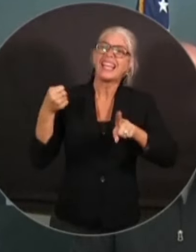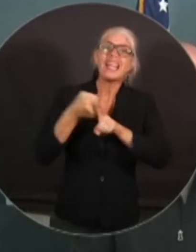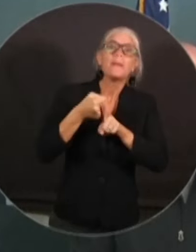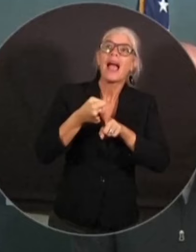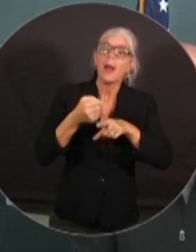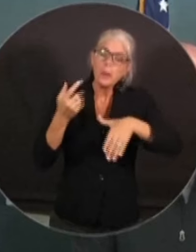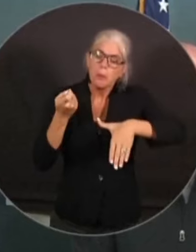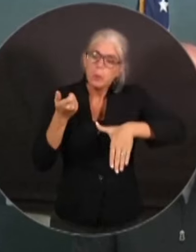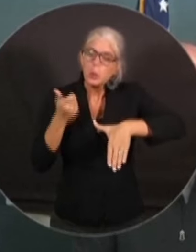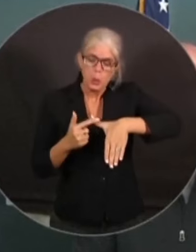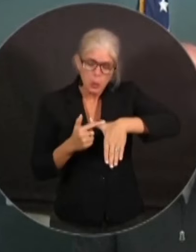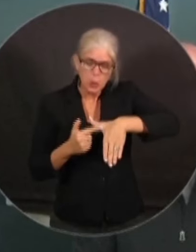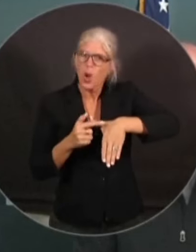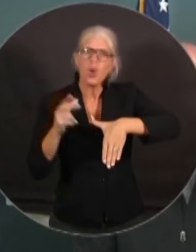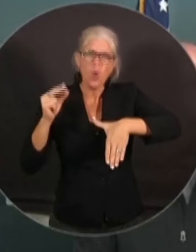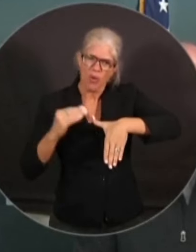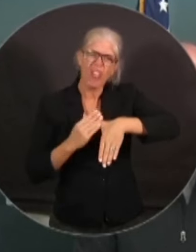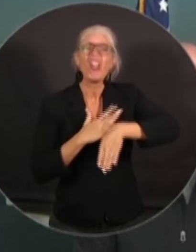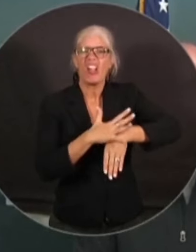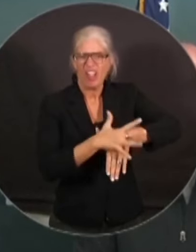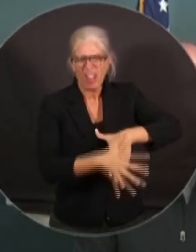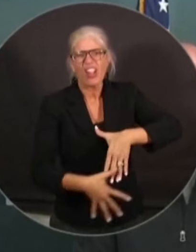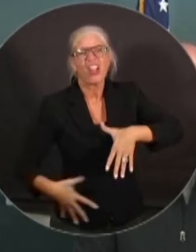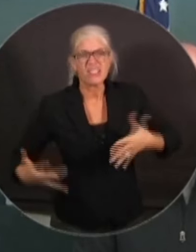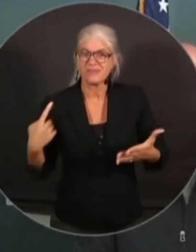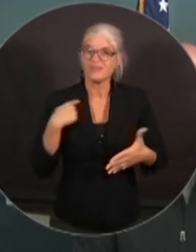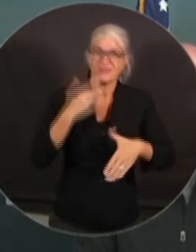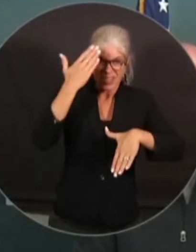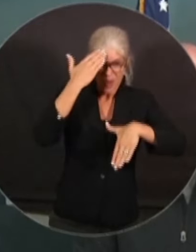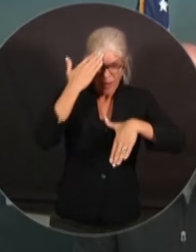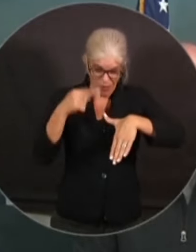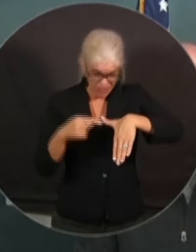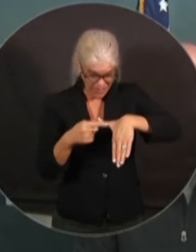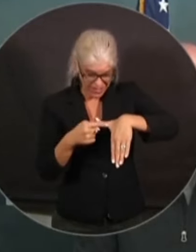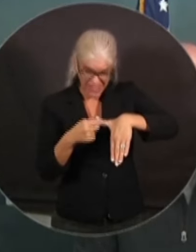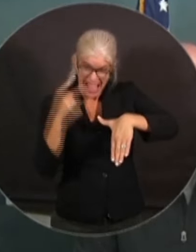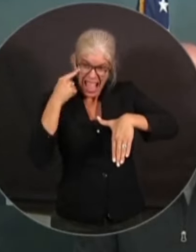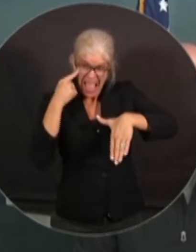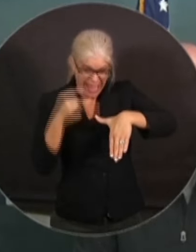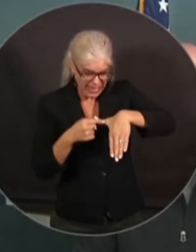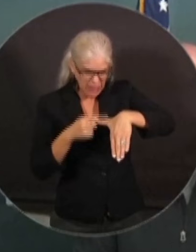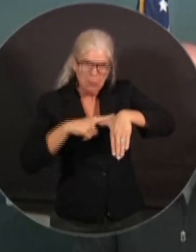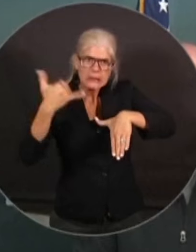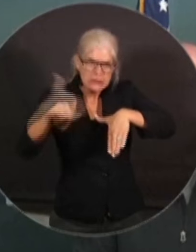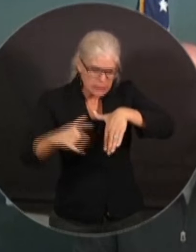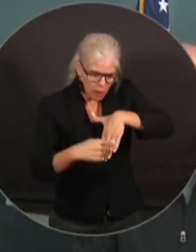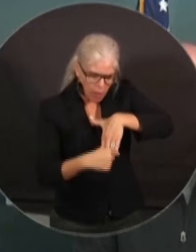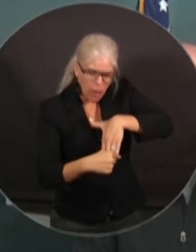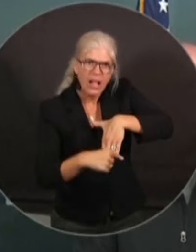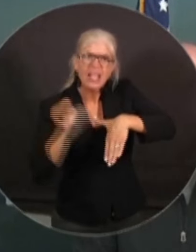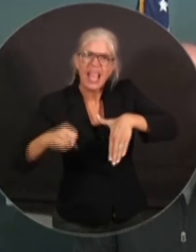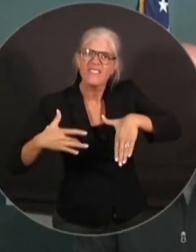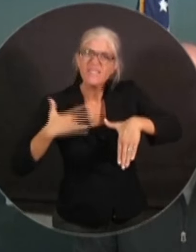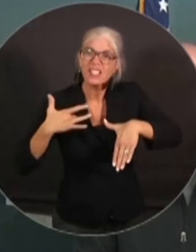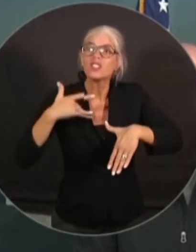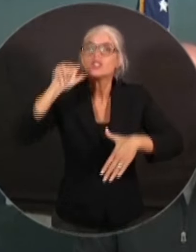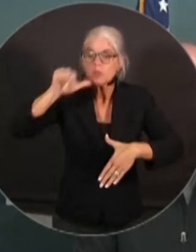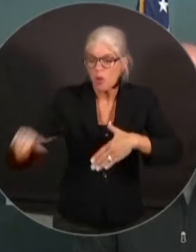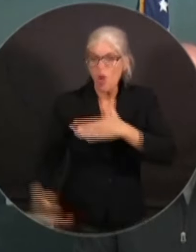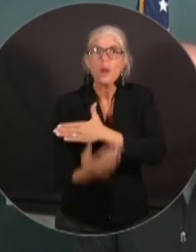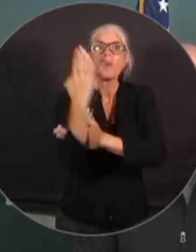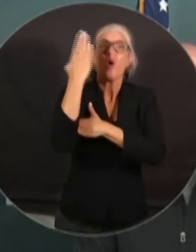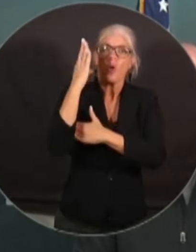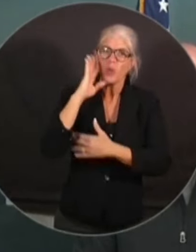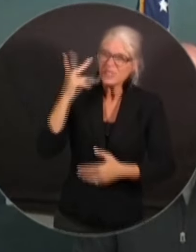felt, and will continue to be felt far and wide. And so when Floridians wake up tomorrow morning, we're going to be waking up